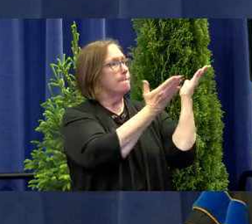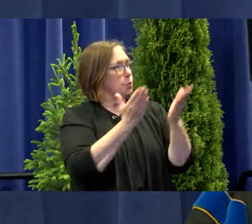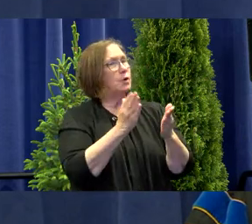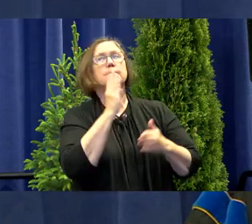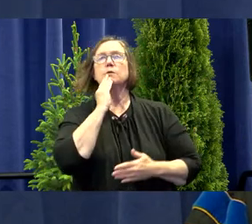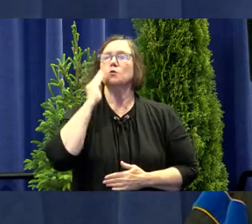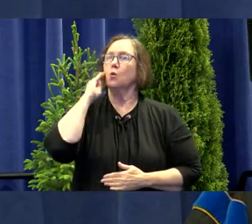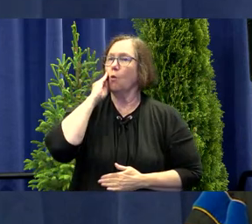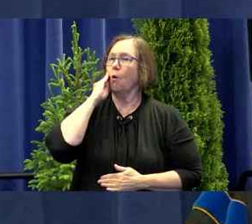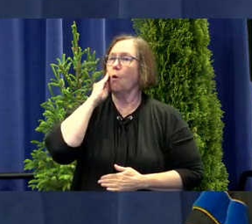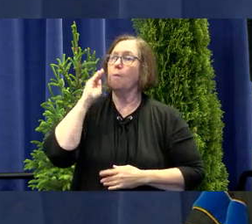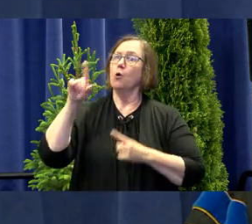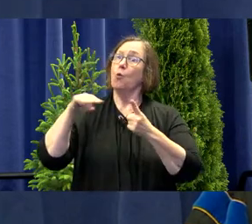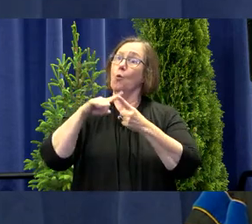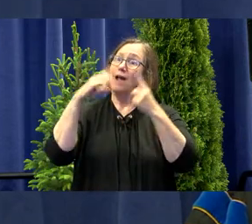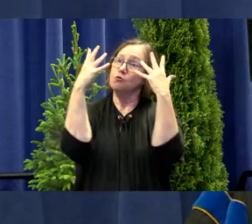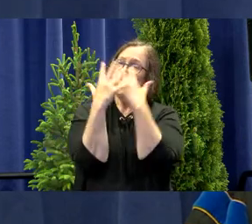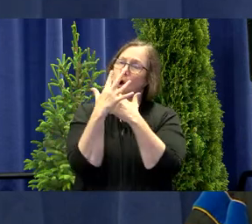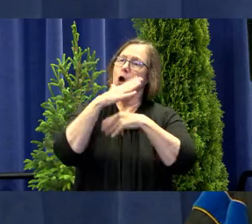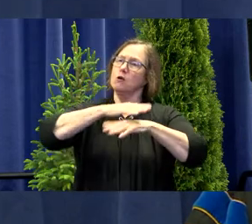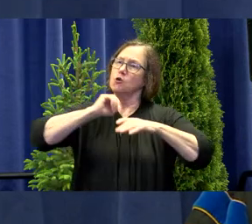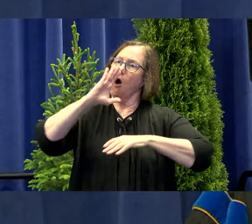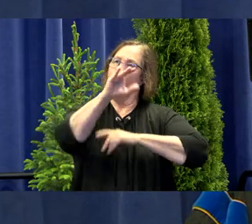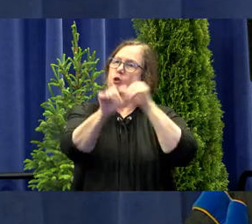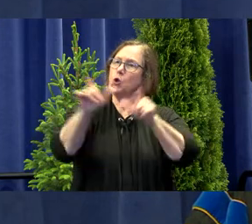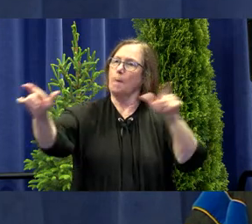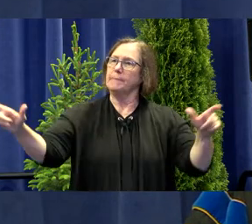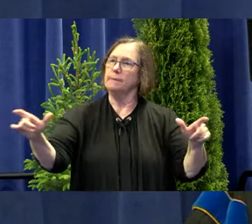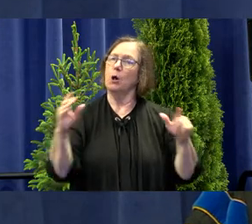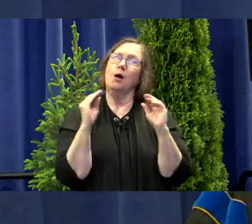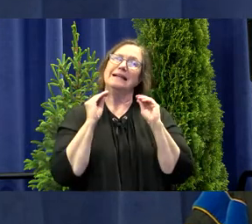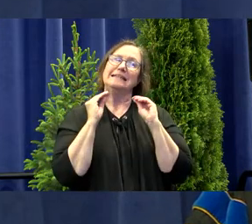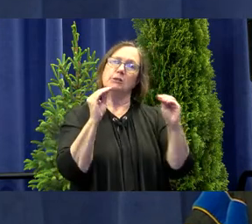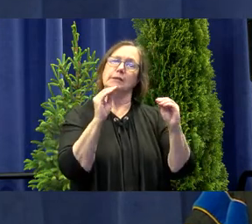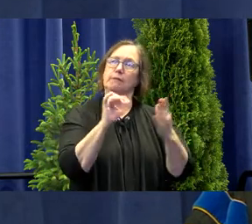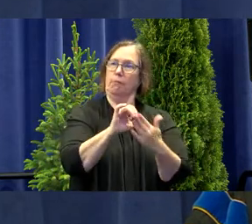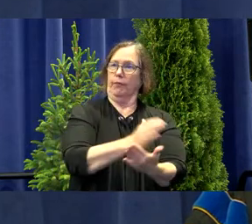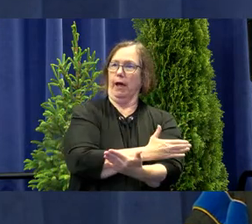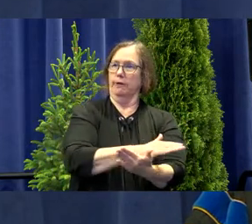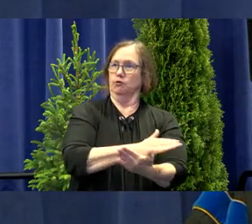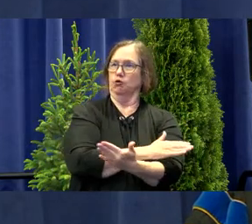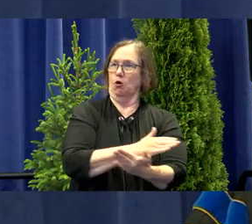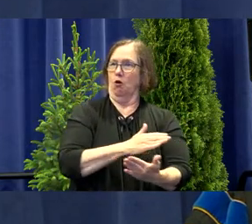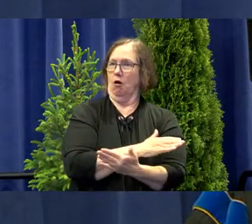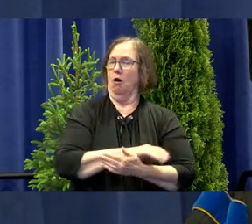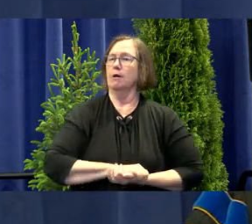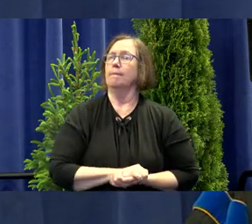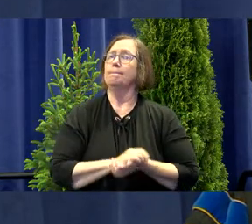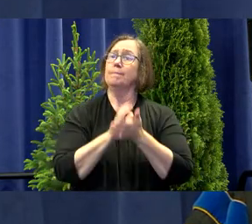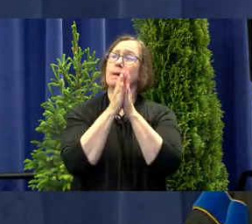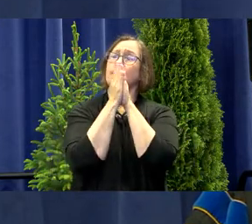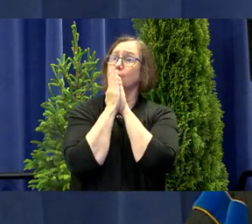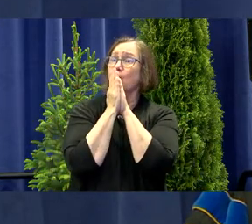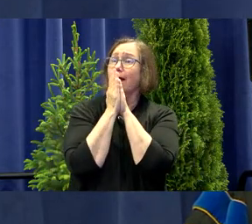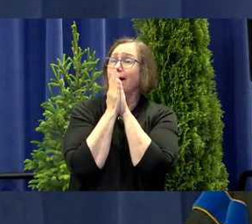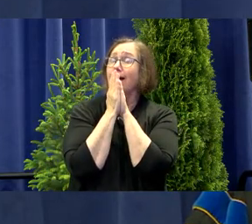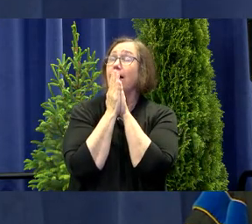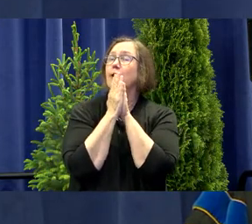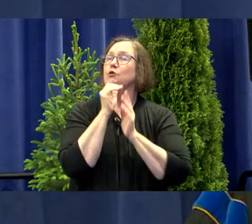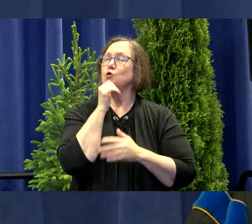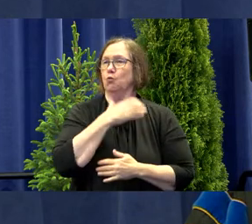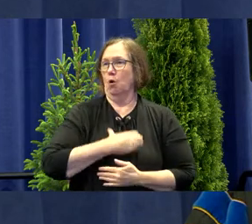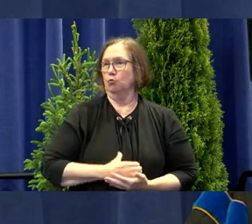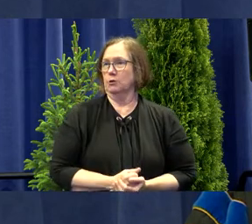it is dark, call in the people and teach them the song you have just heard. Pray too that you may not starve and